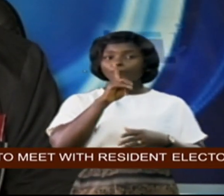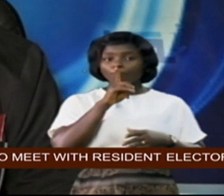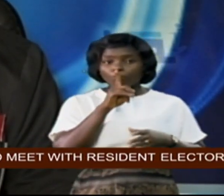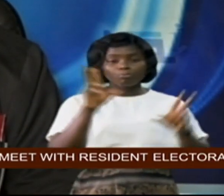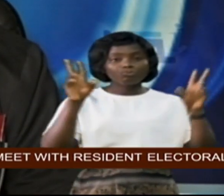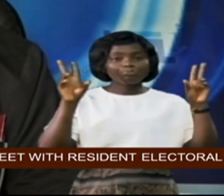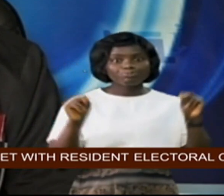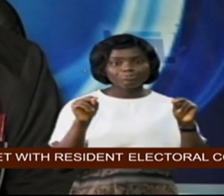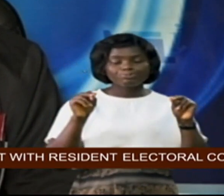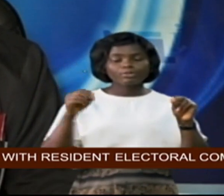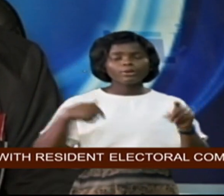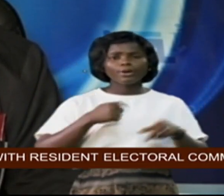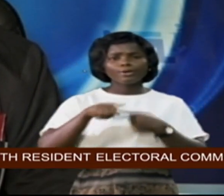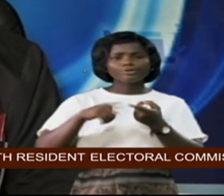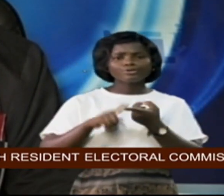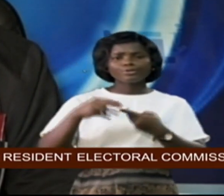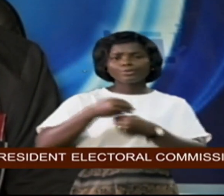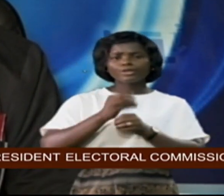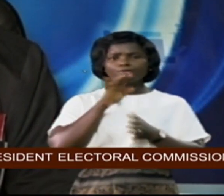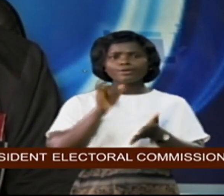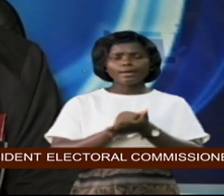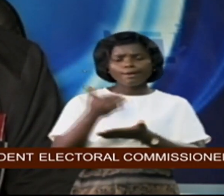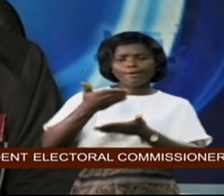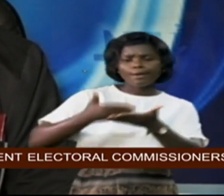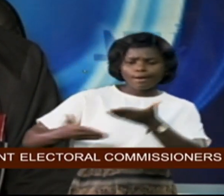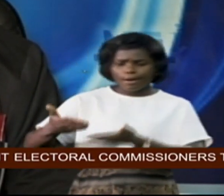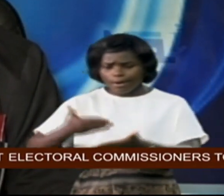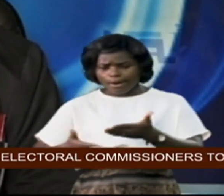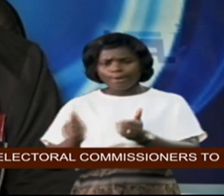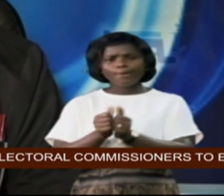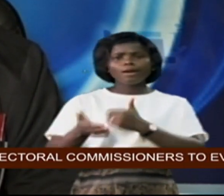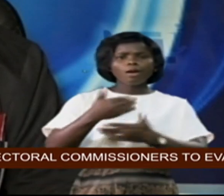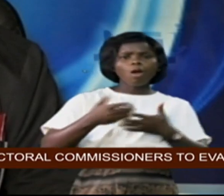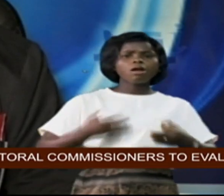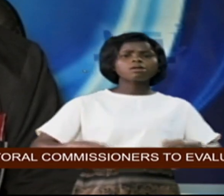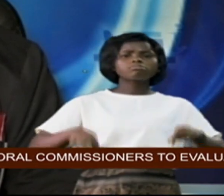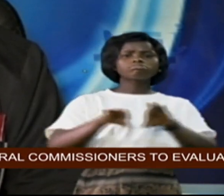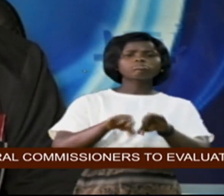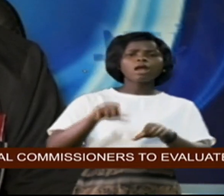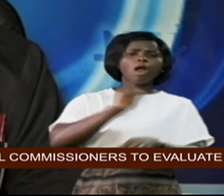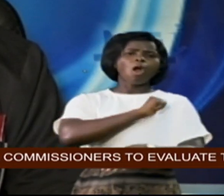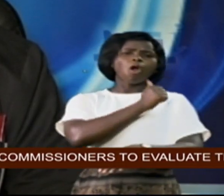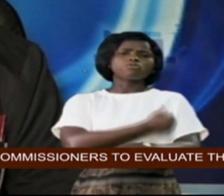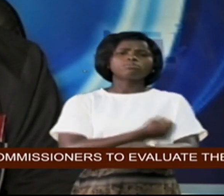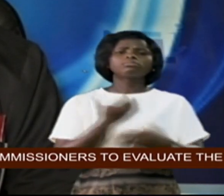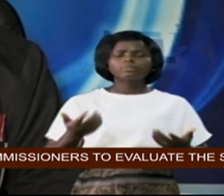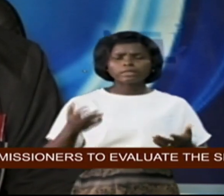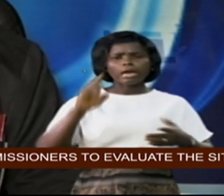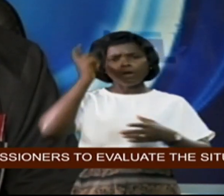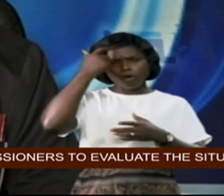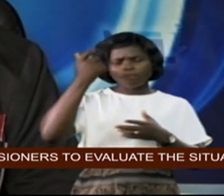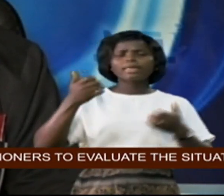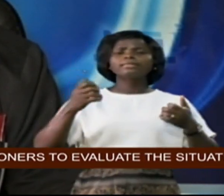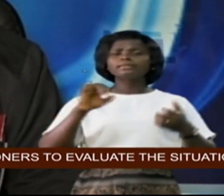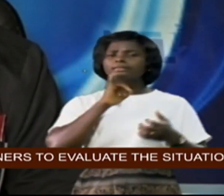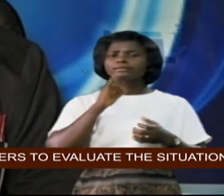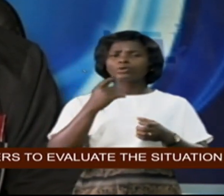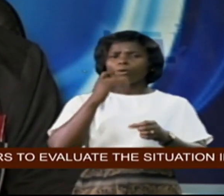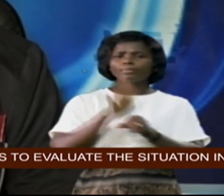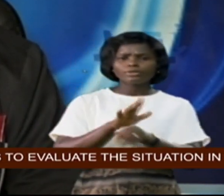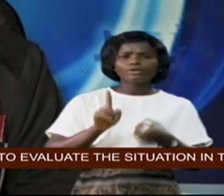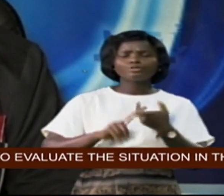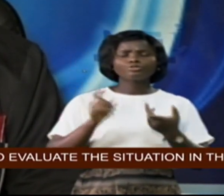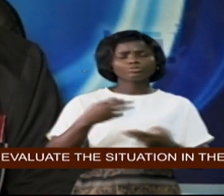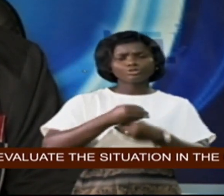sure that we interact with all the relevant authorities. And the government has committed to ensuring that recommendations